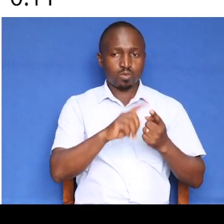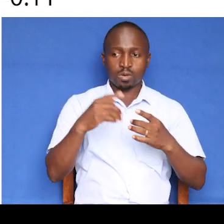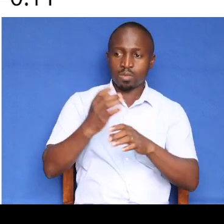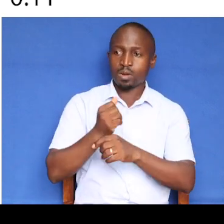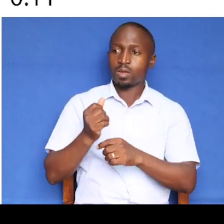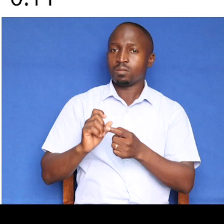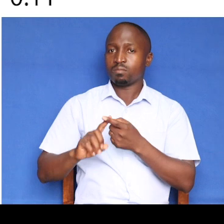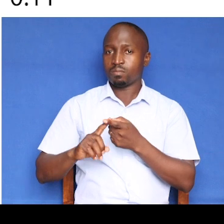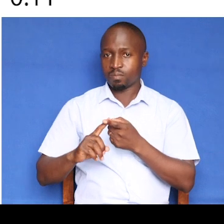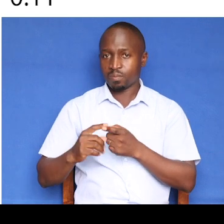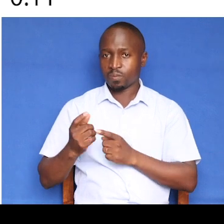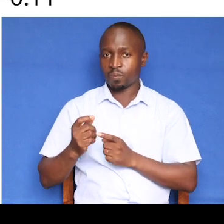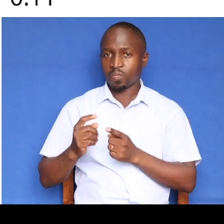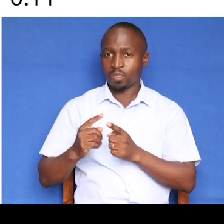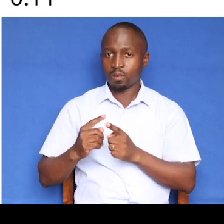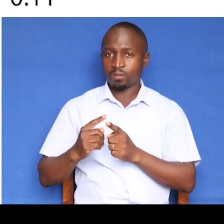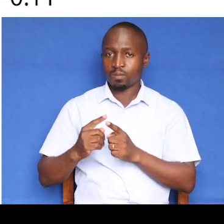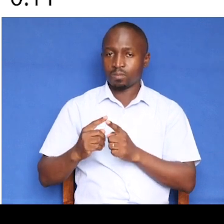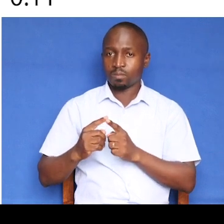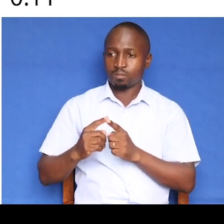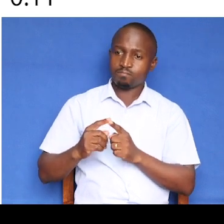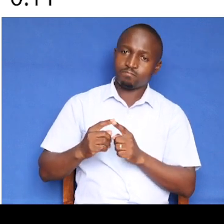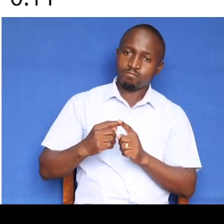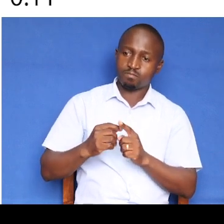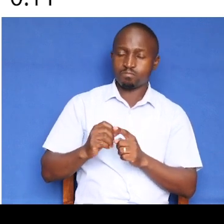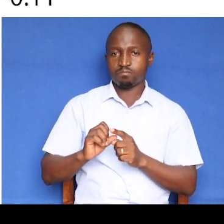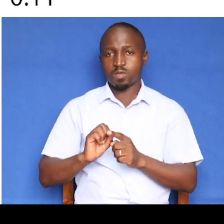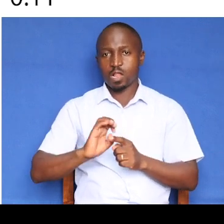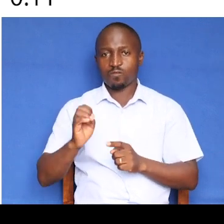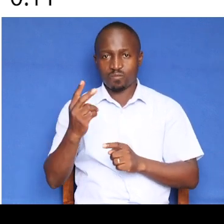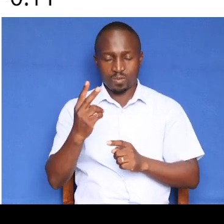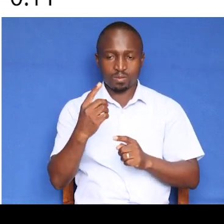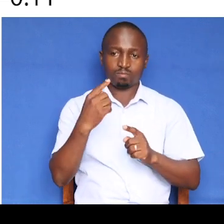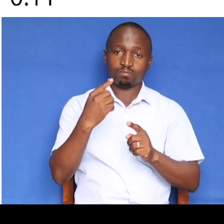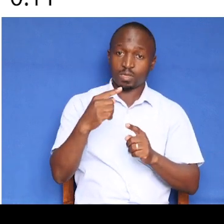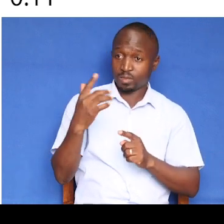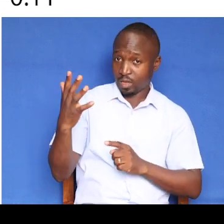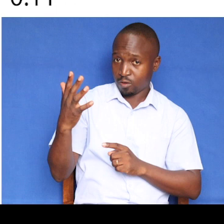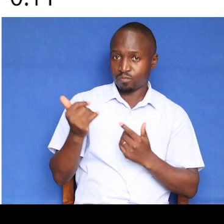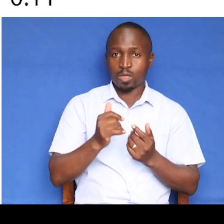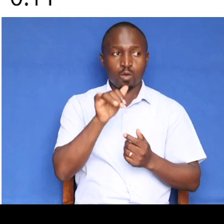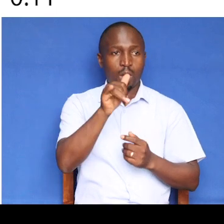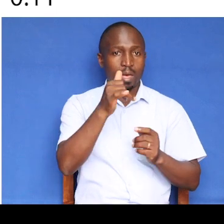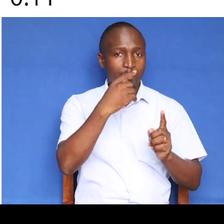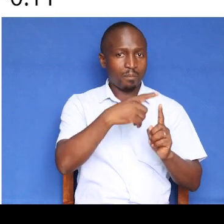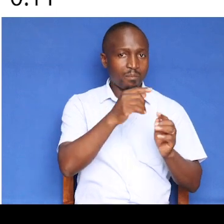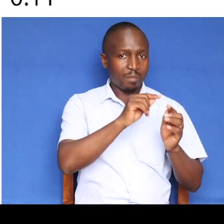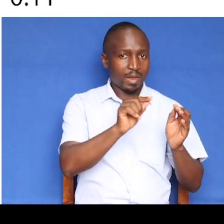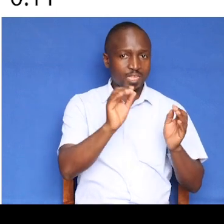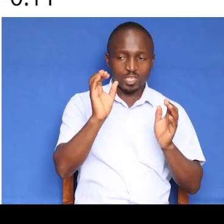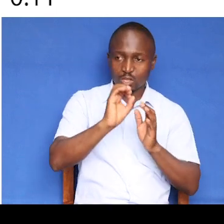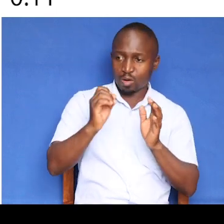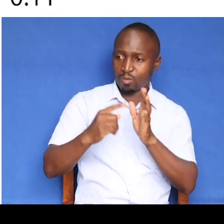get 205. We get 2,500. Y minus 0.8y